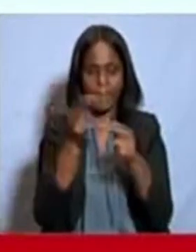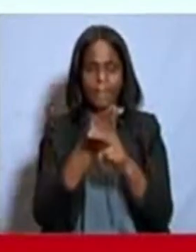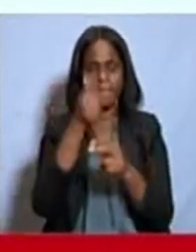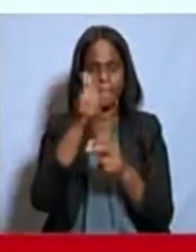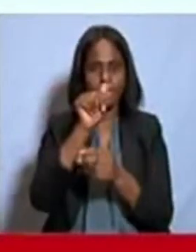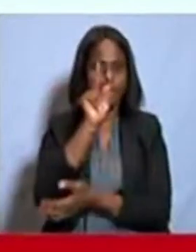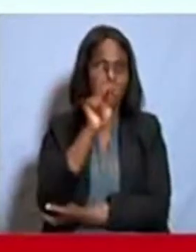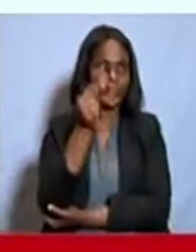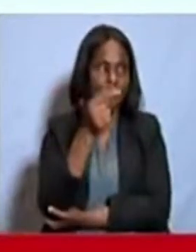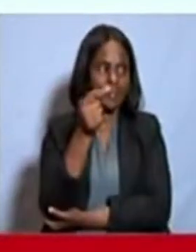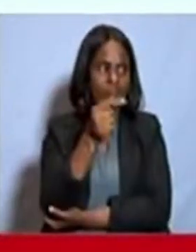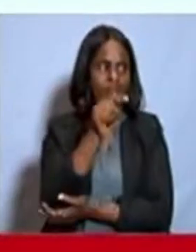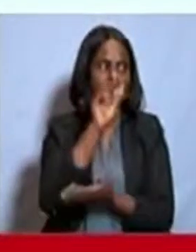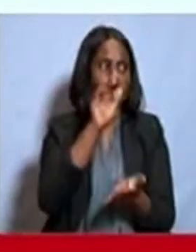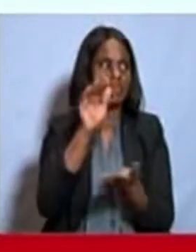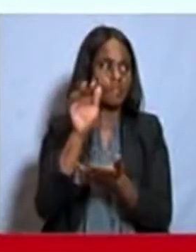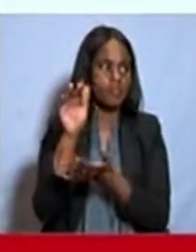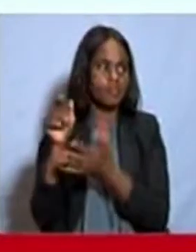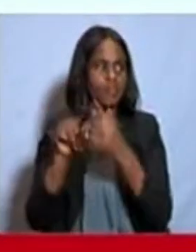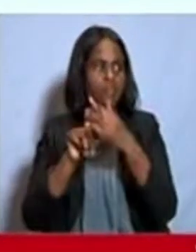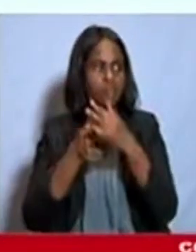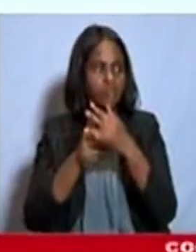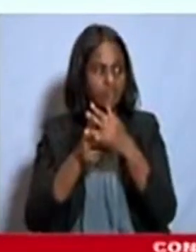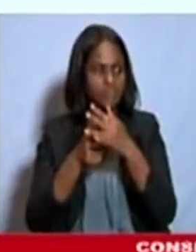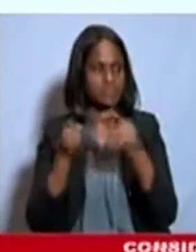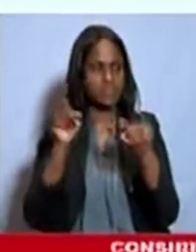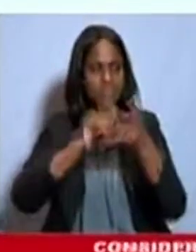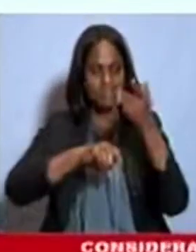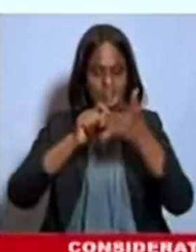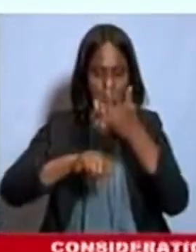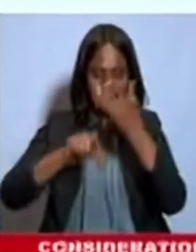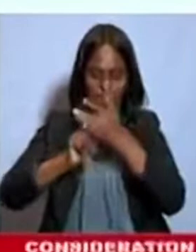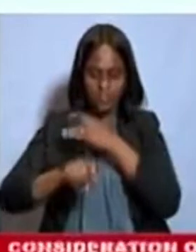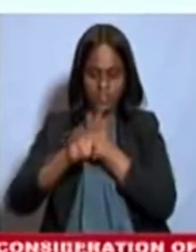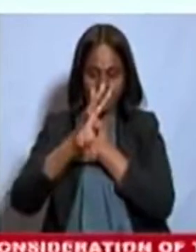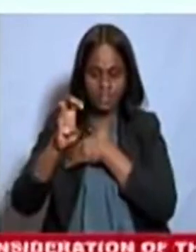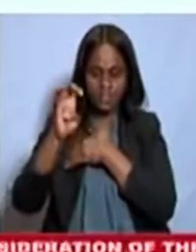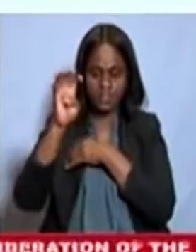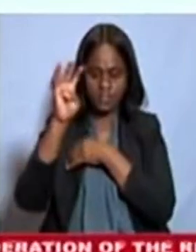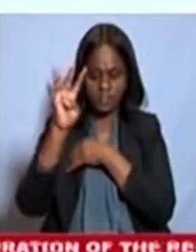kg bags of bean seed costing